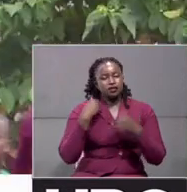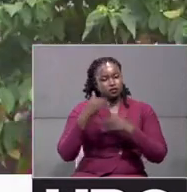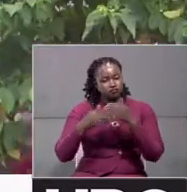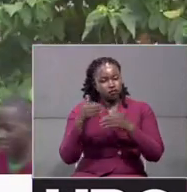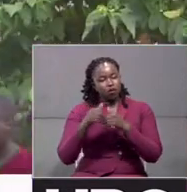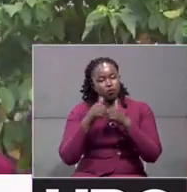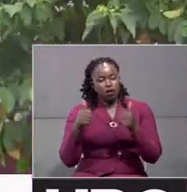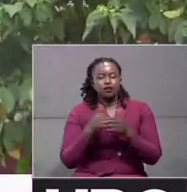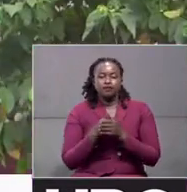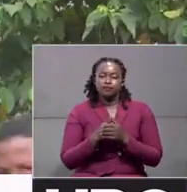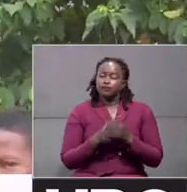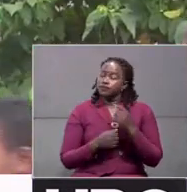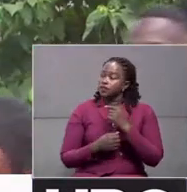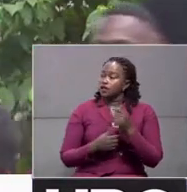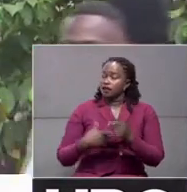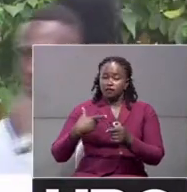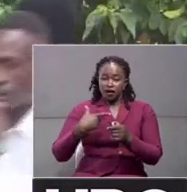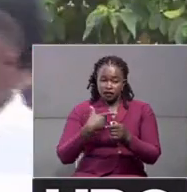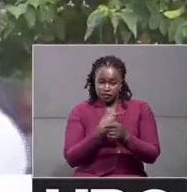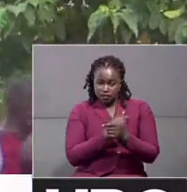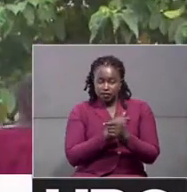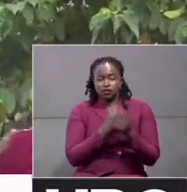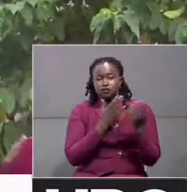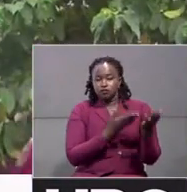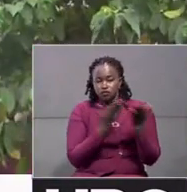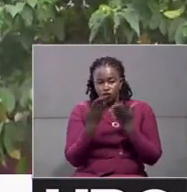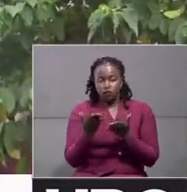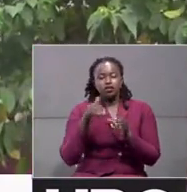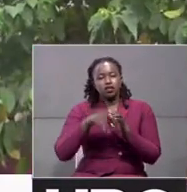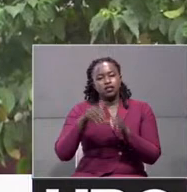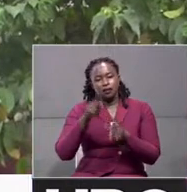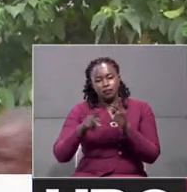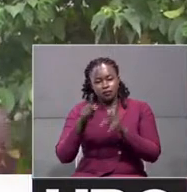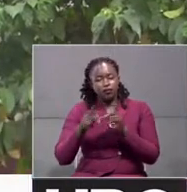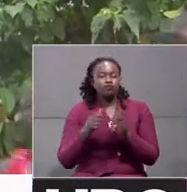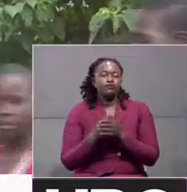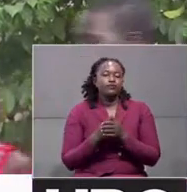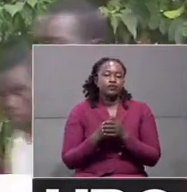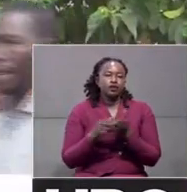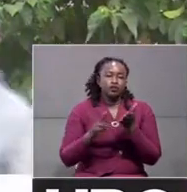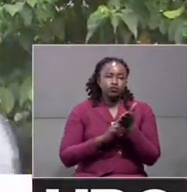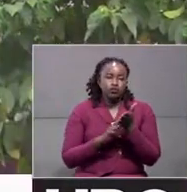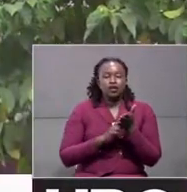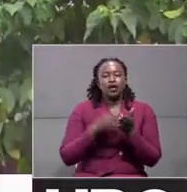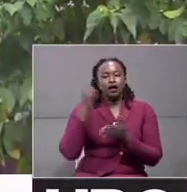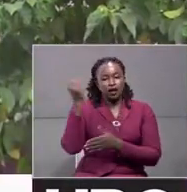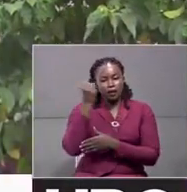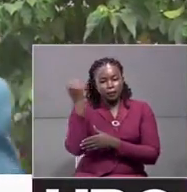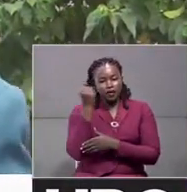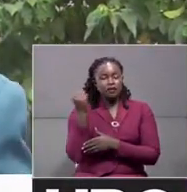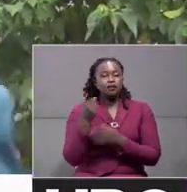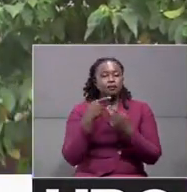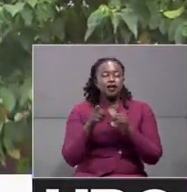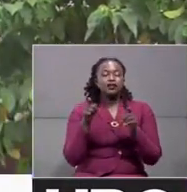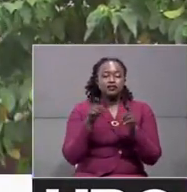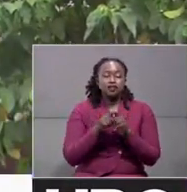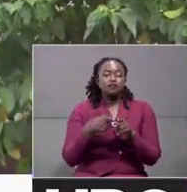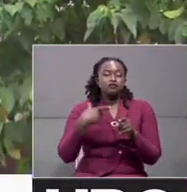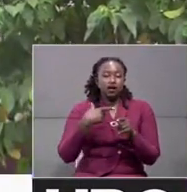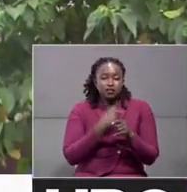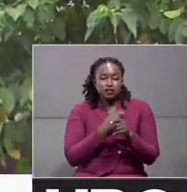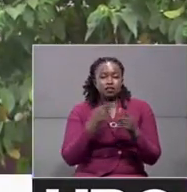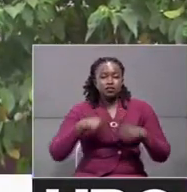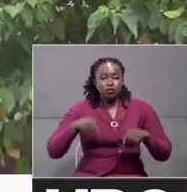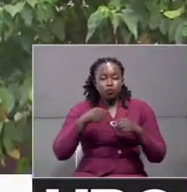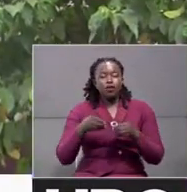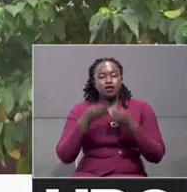well. This vaccine has been brought in the population using a campaign, but they are the same vaccines that we give